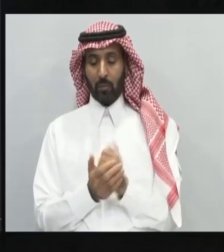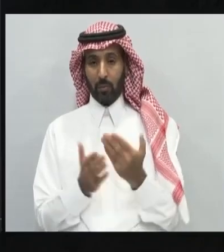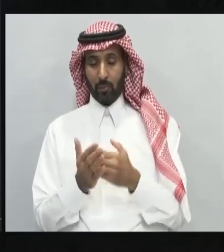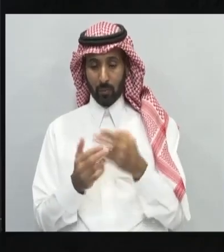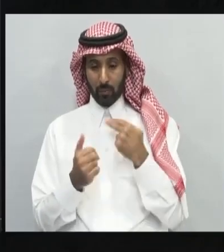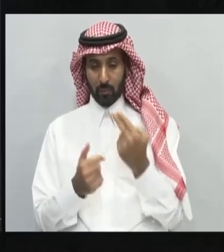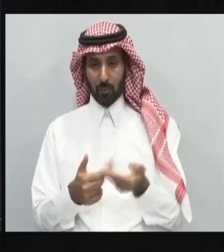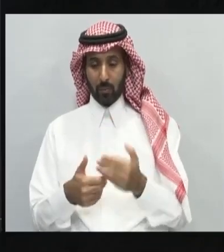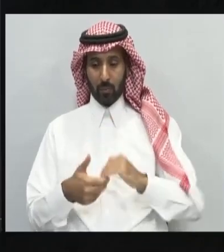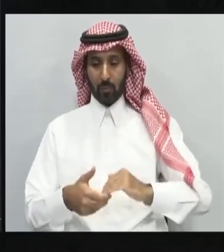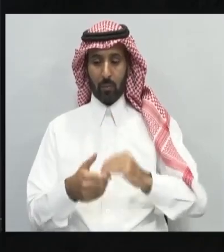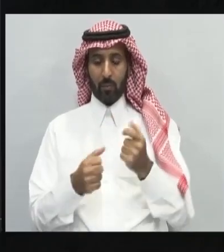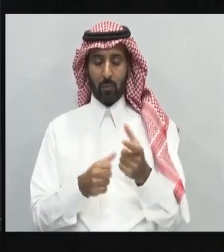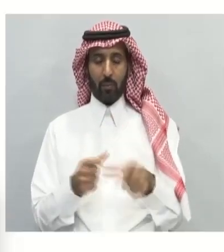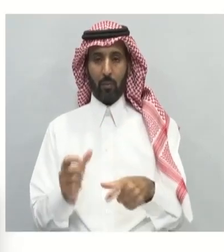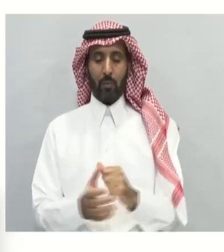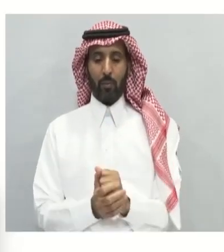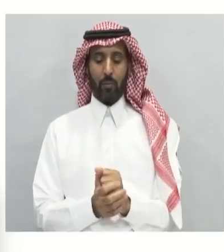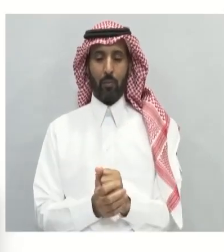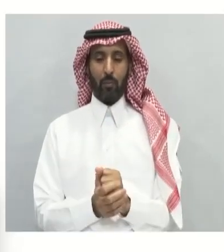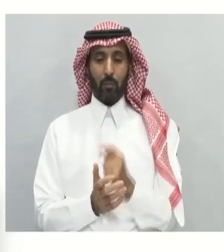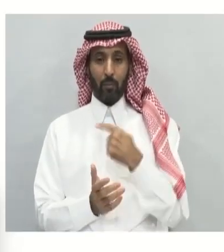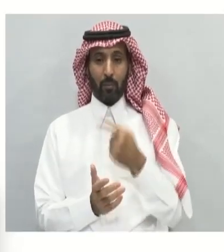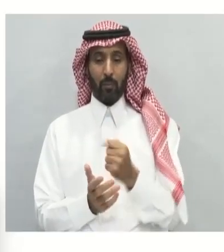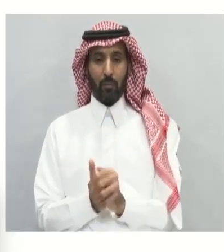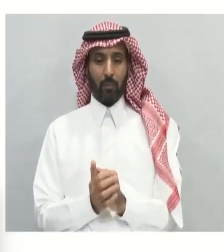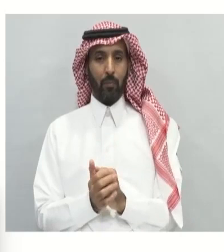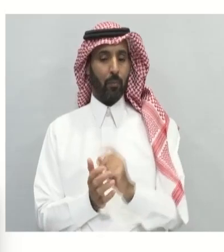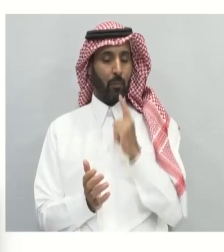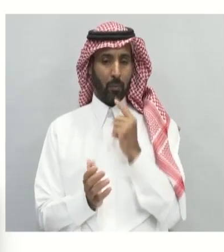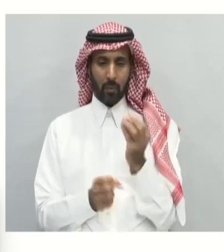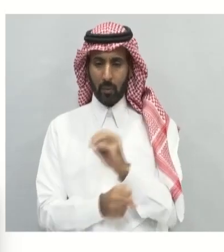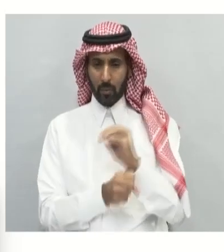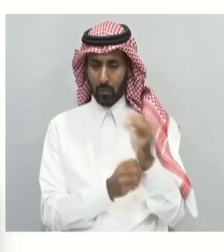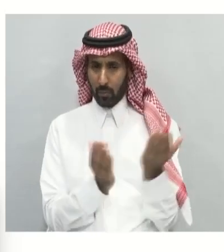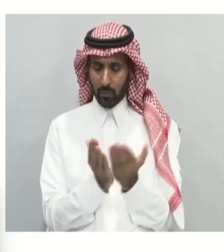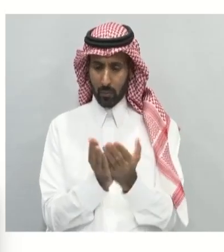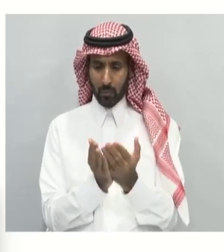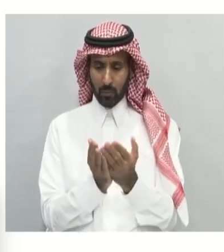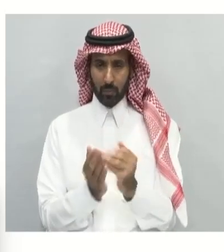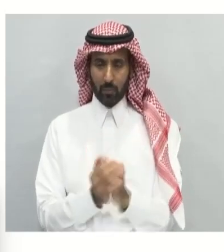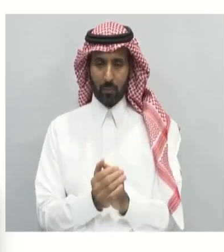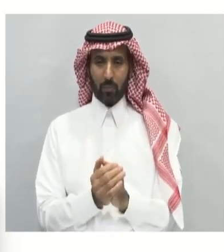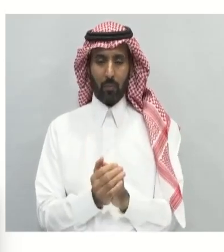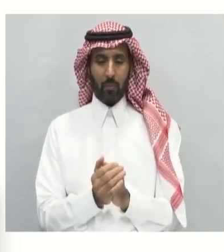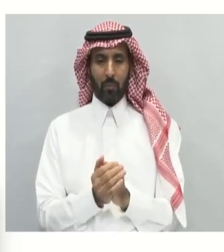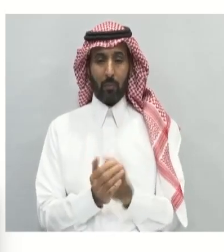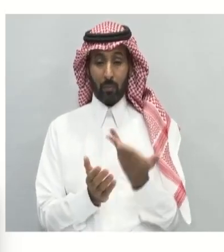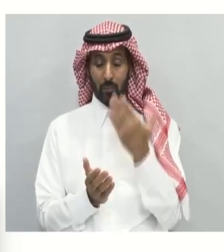agreement with others. He could speak about education, learning. A